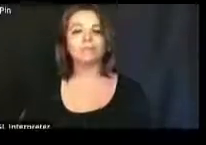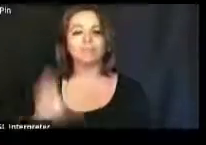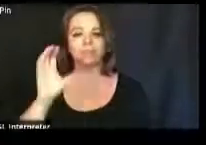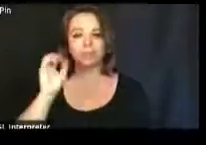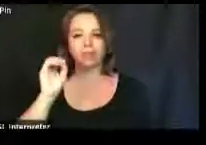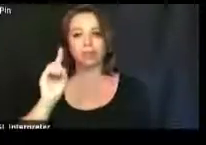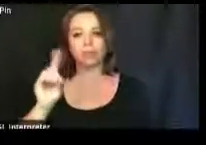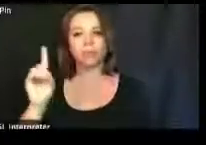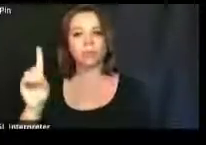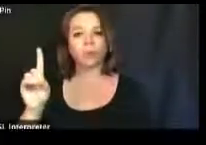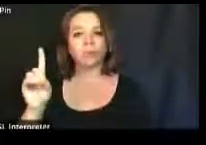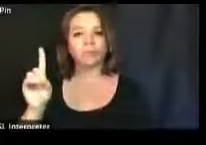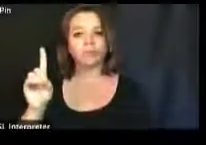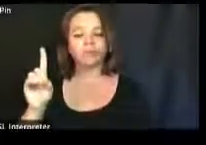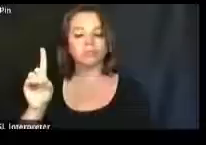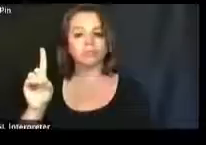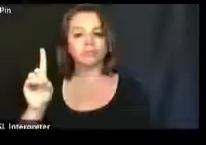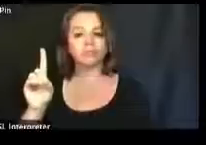011.